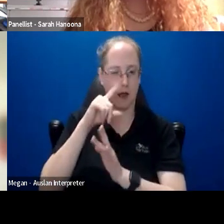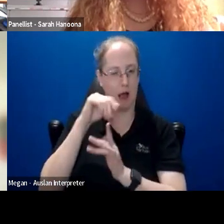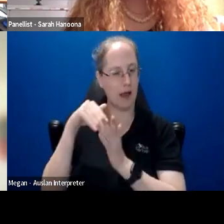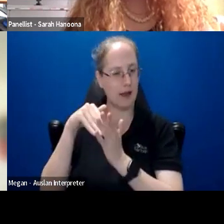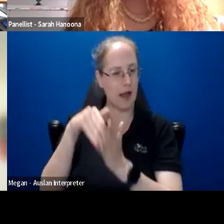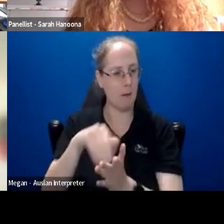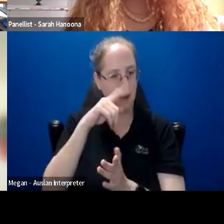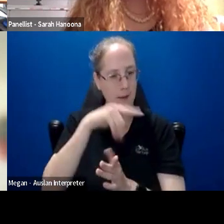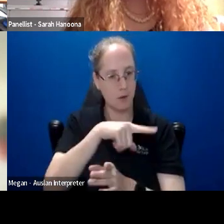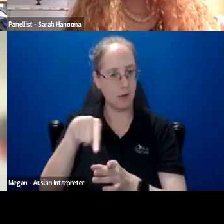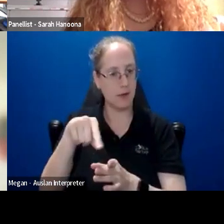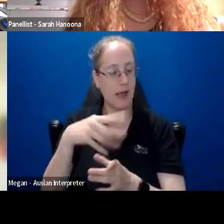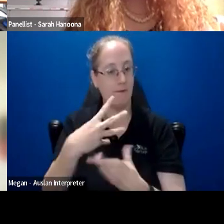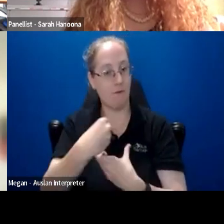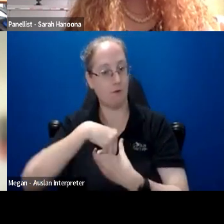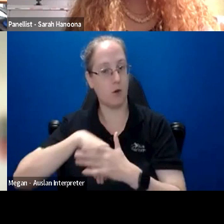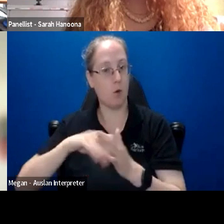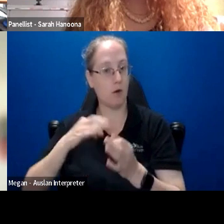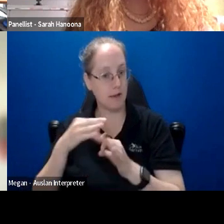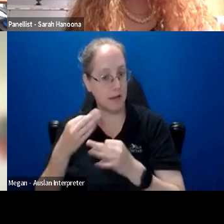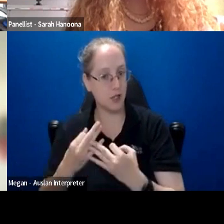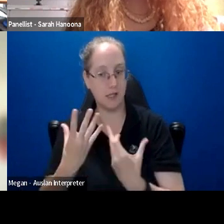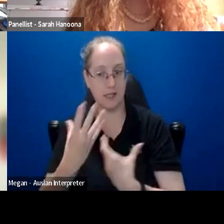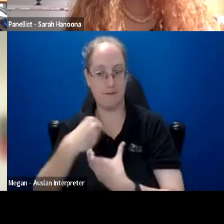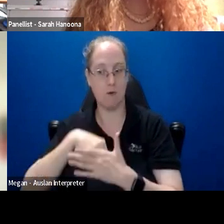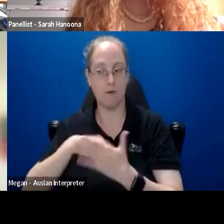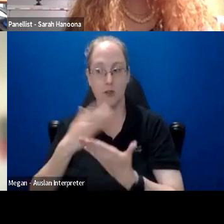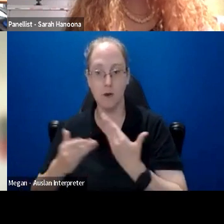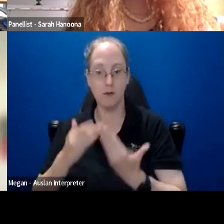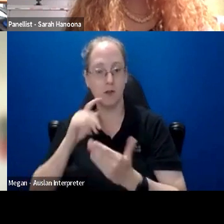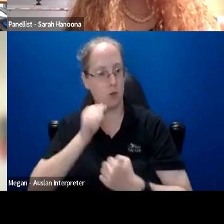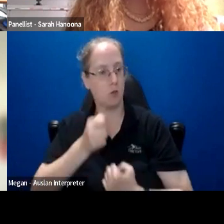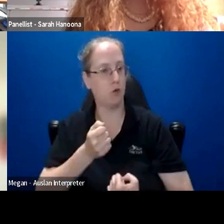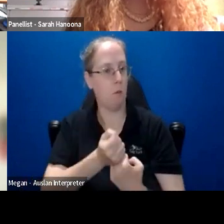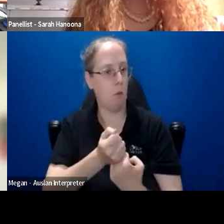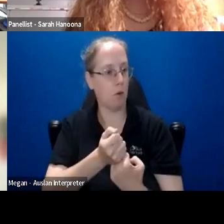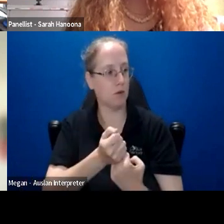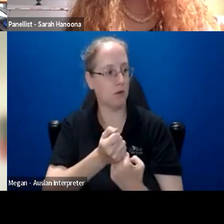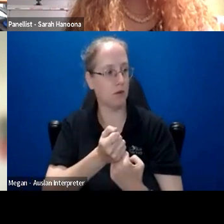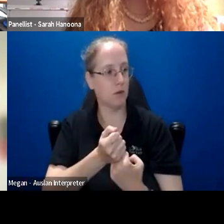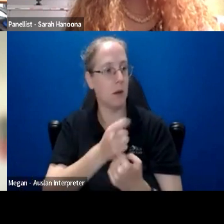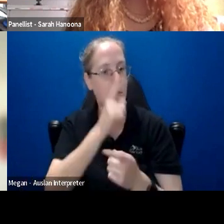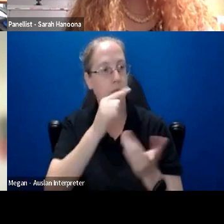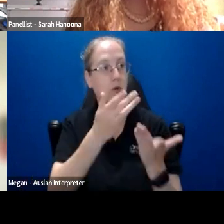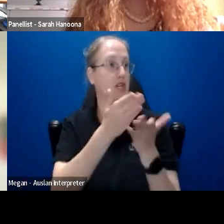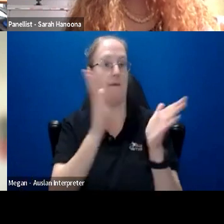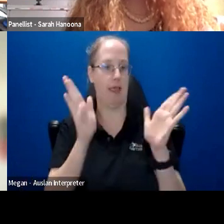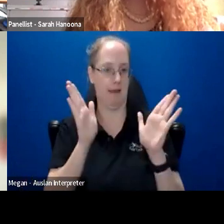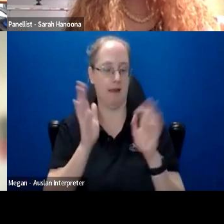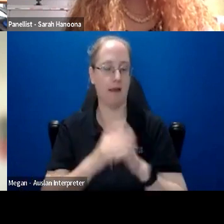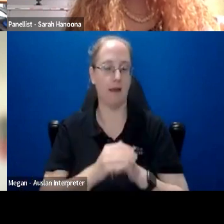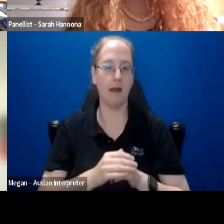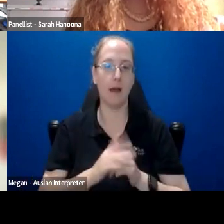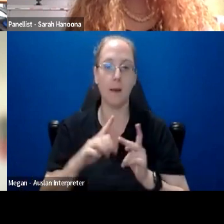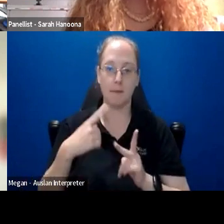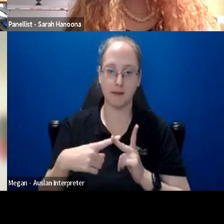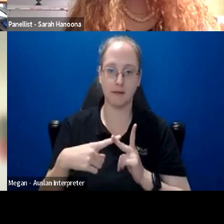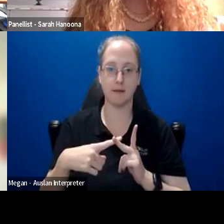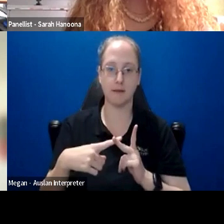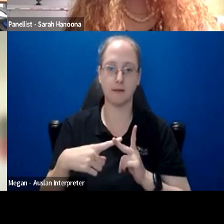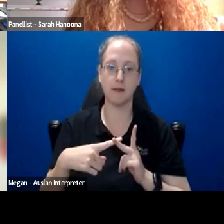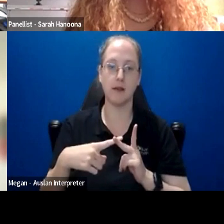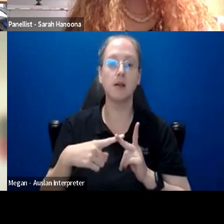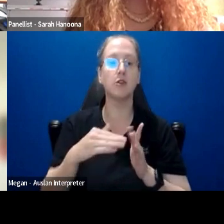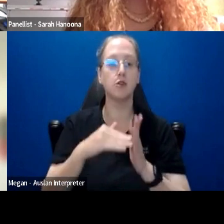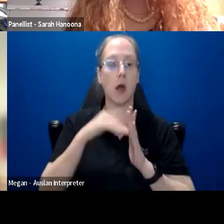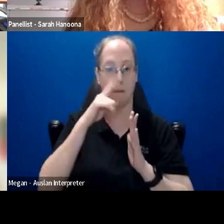of organizations, be part of services that provide help to people in general, and also help people who